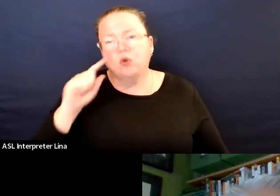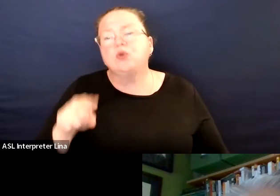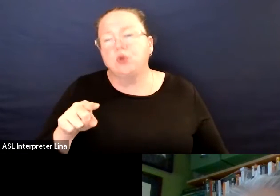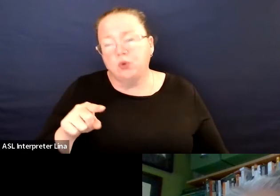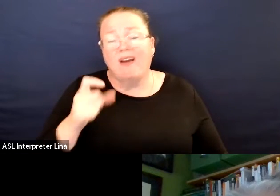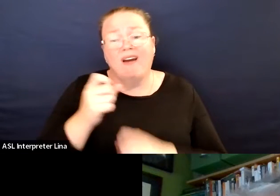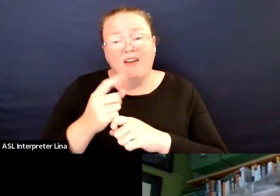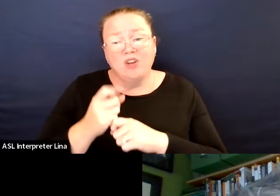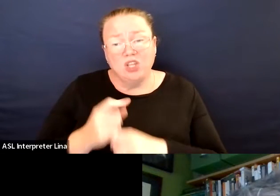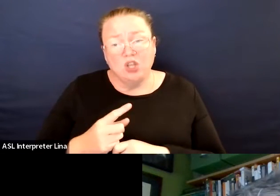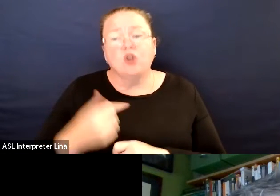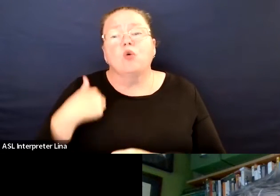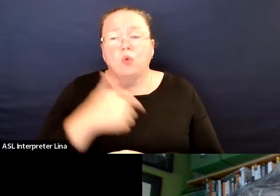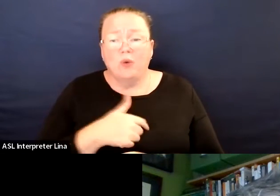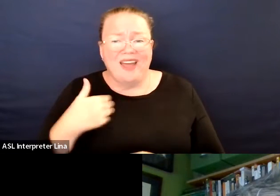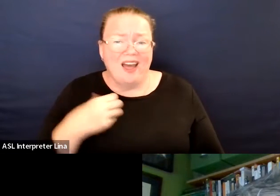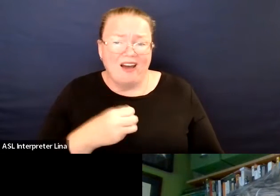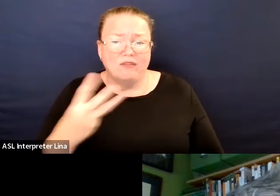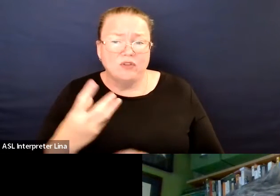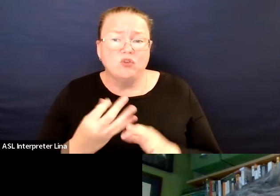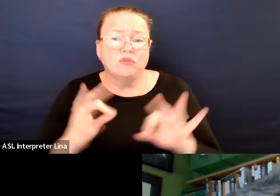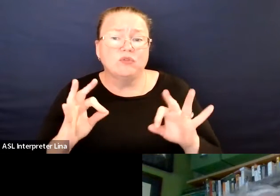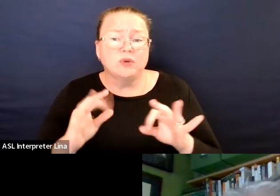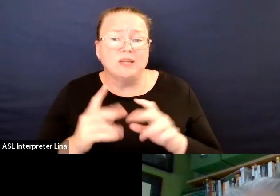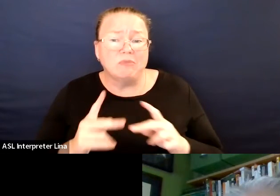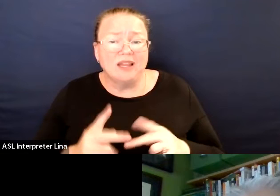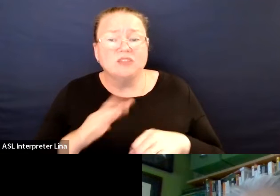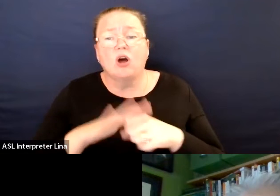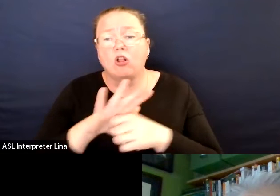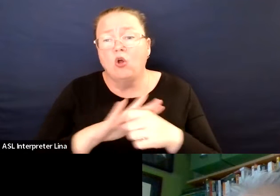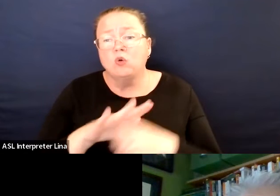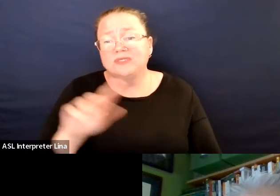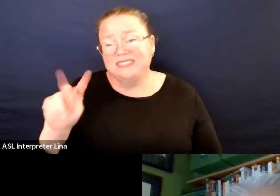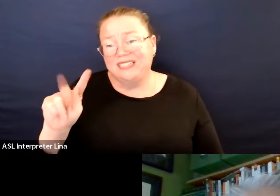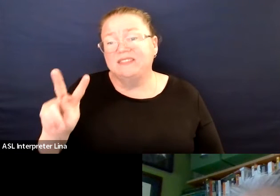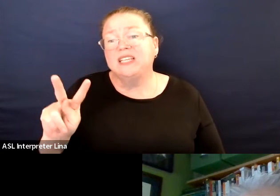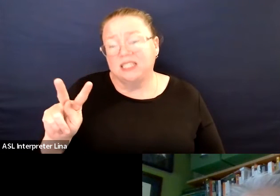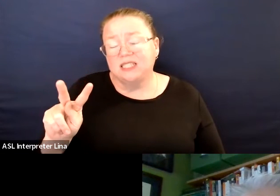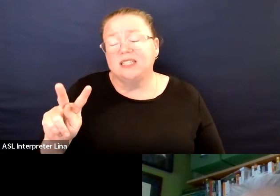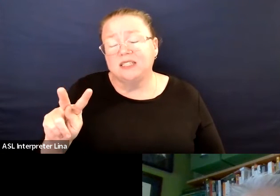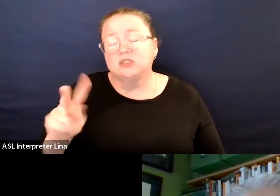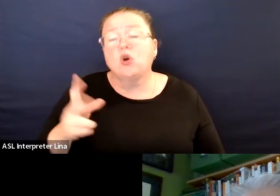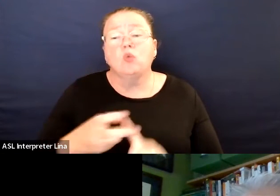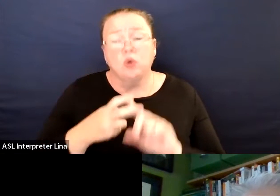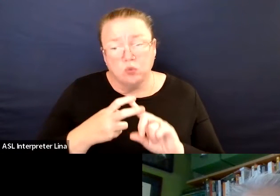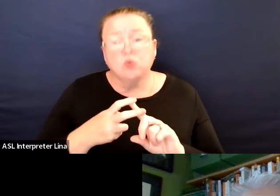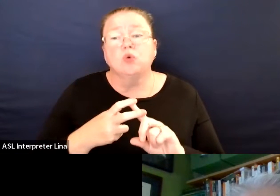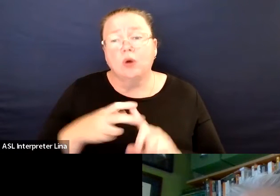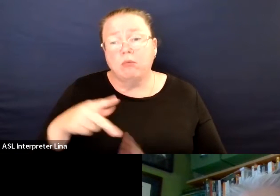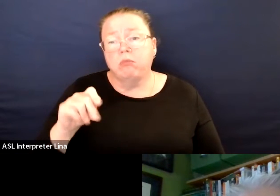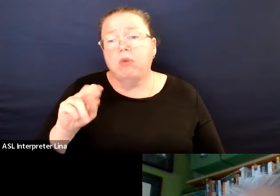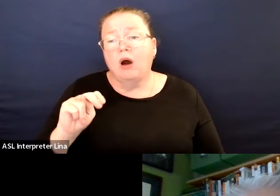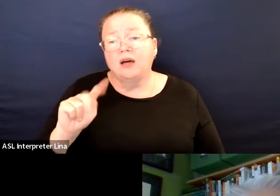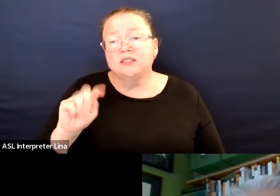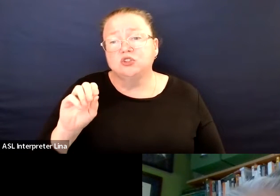Every year we get to do a couple free spots on our local television. So recruiting pontoon drivers